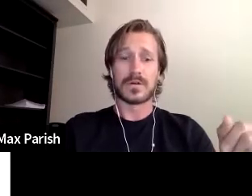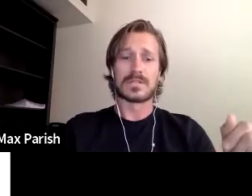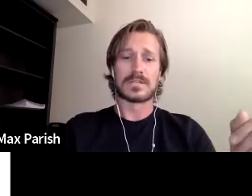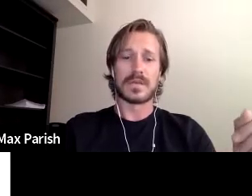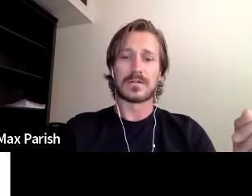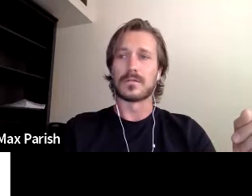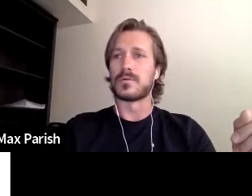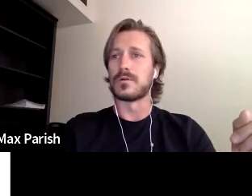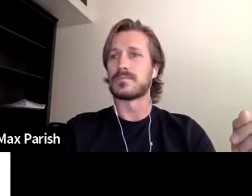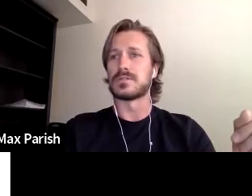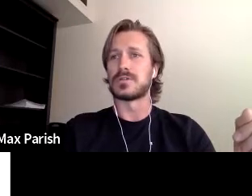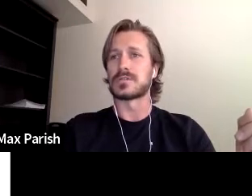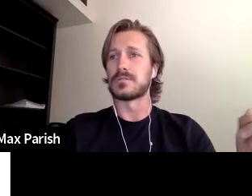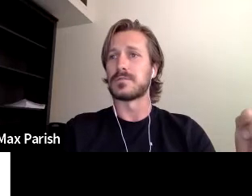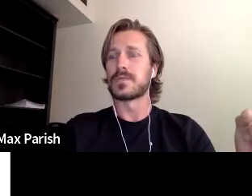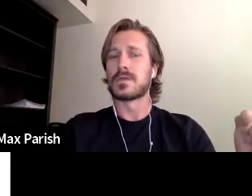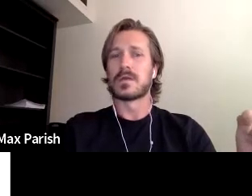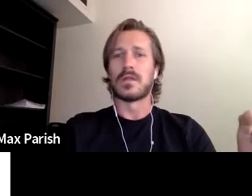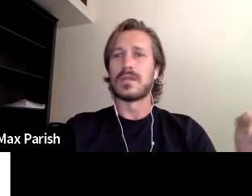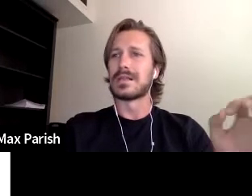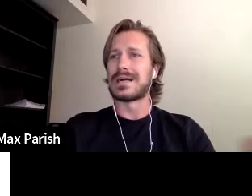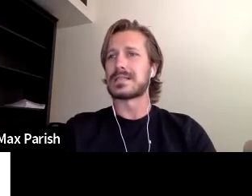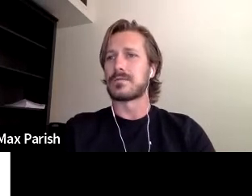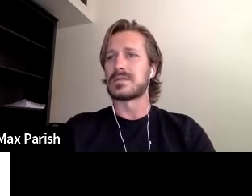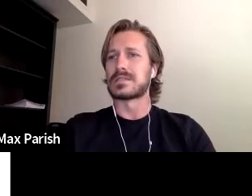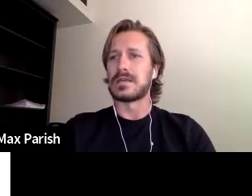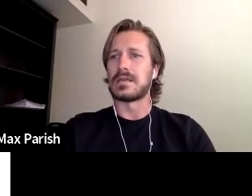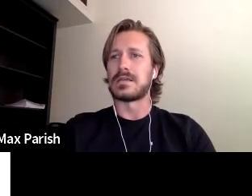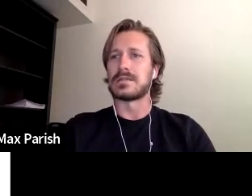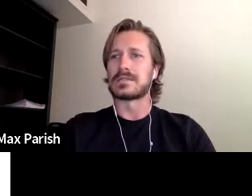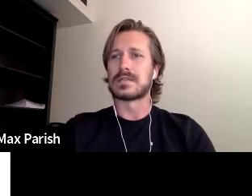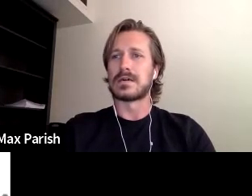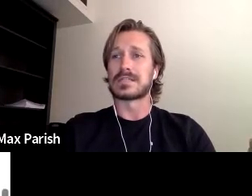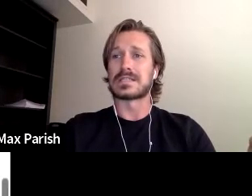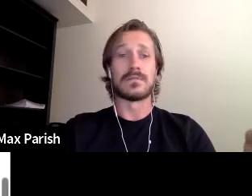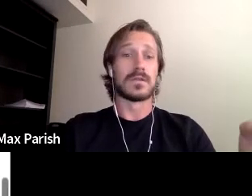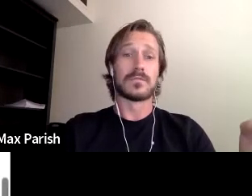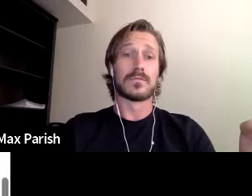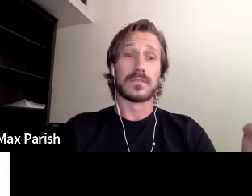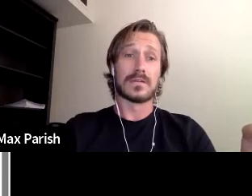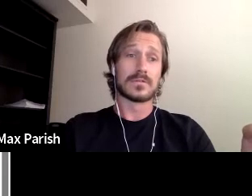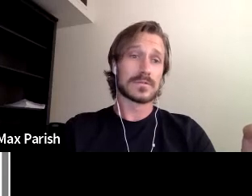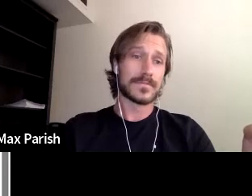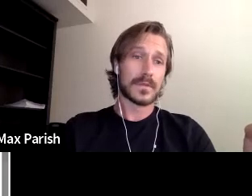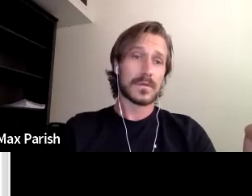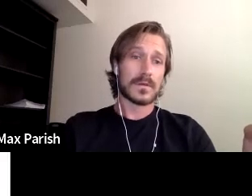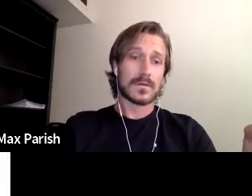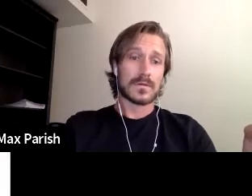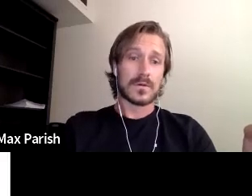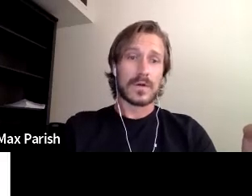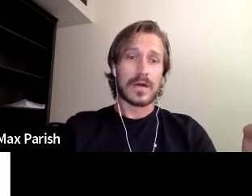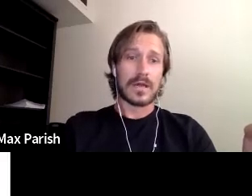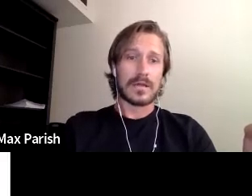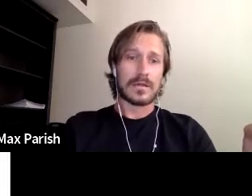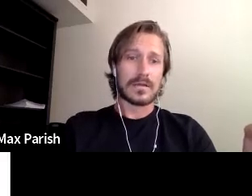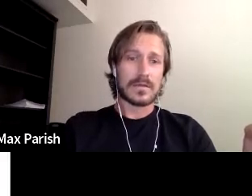the content to make it a little more digestible. And then the last thing I want to say is assignment reminders.